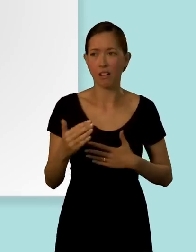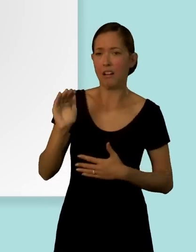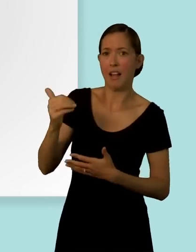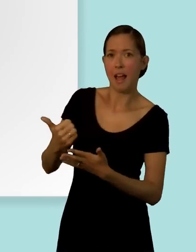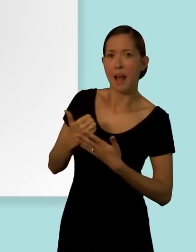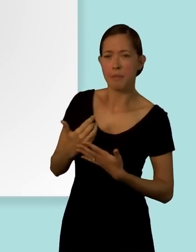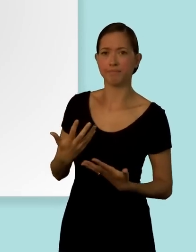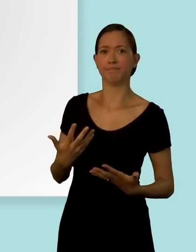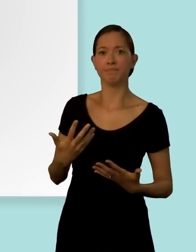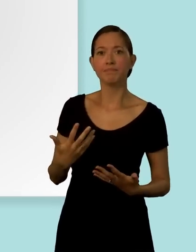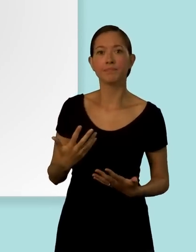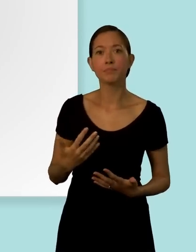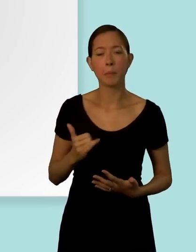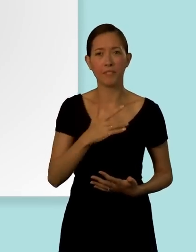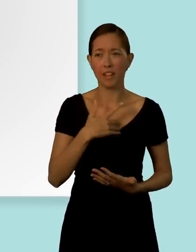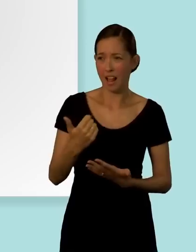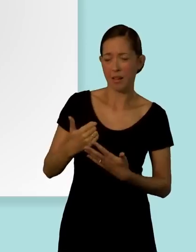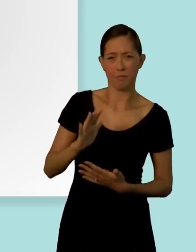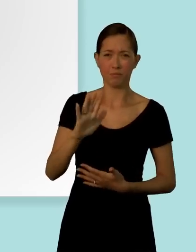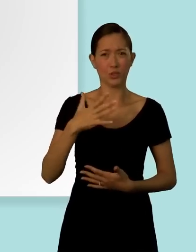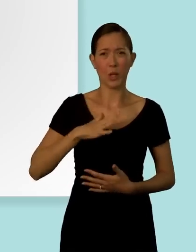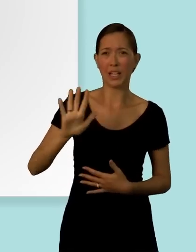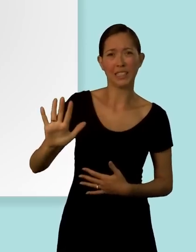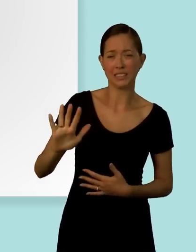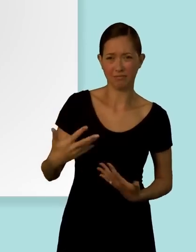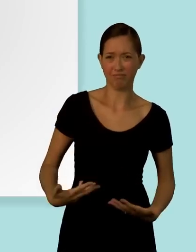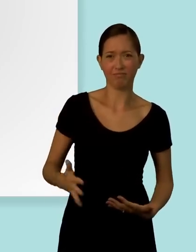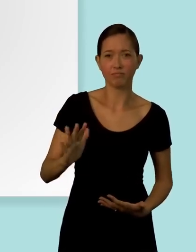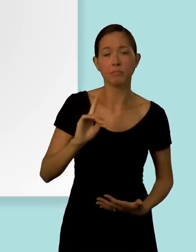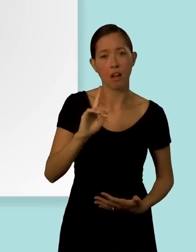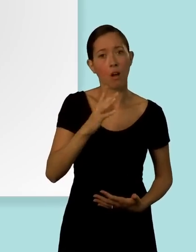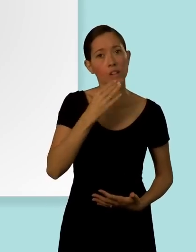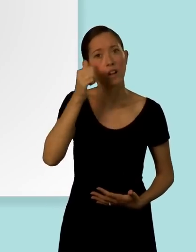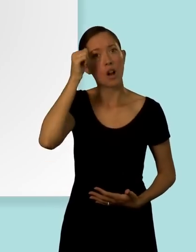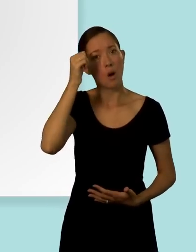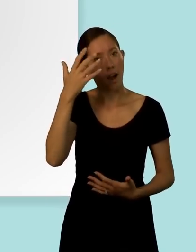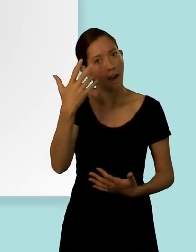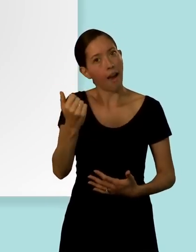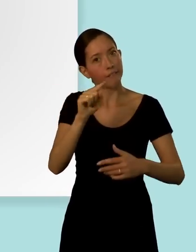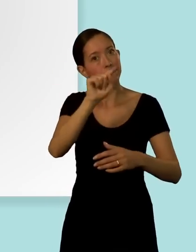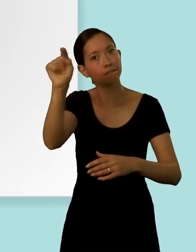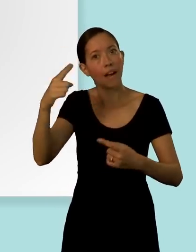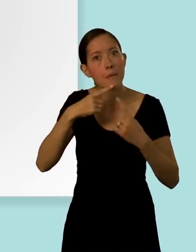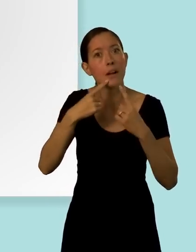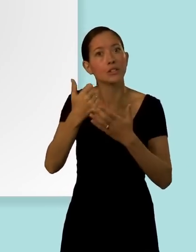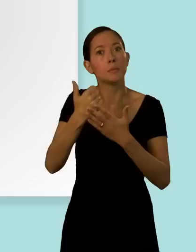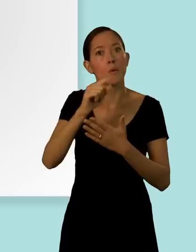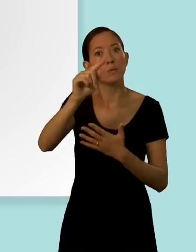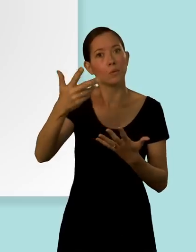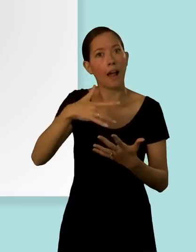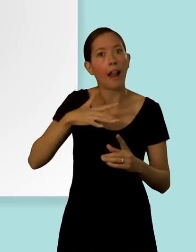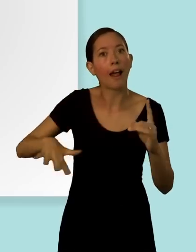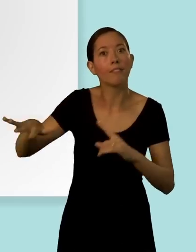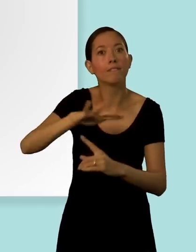difficult, particularly if you've always been independent. You might not feel you need it straight away, but it can be useful to know that a wide range of information